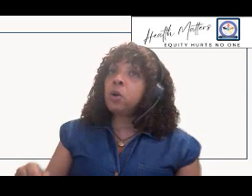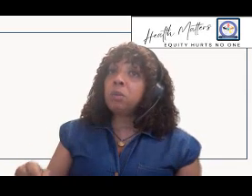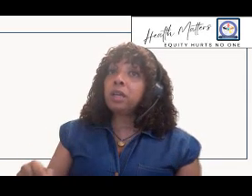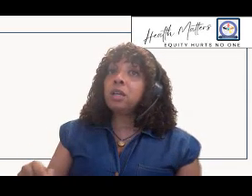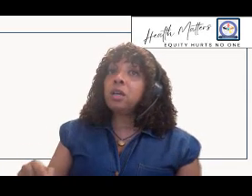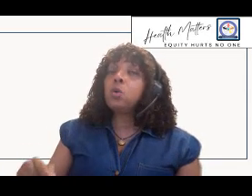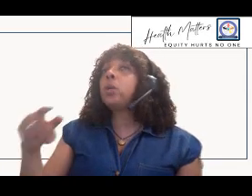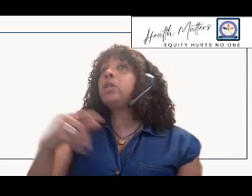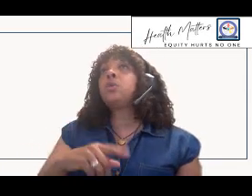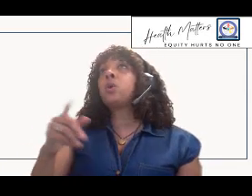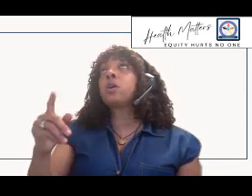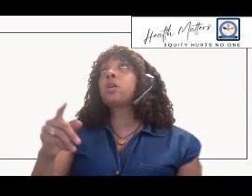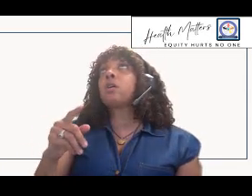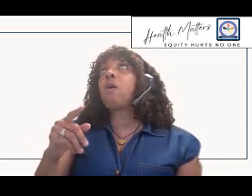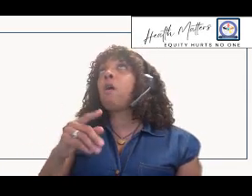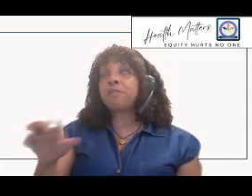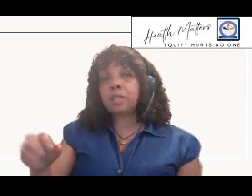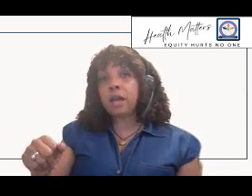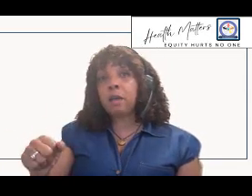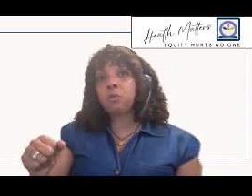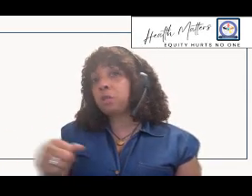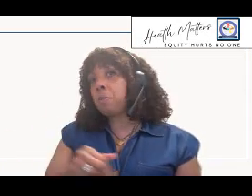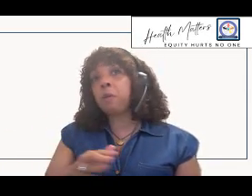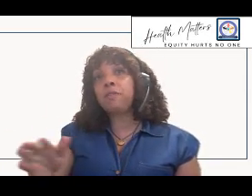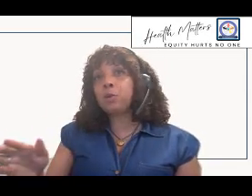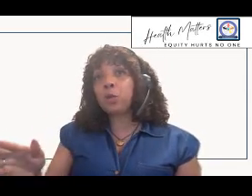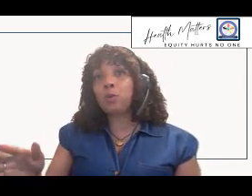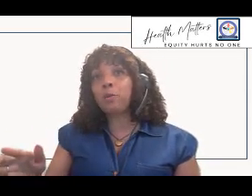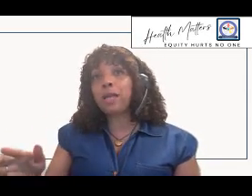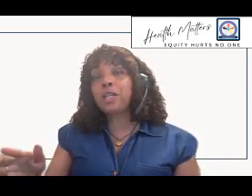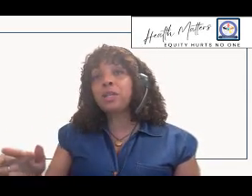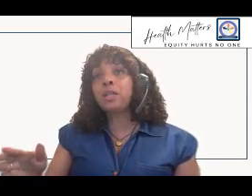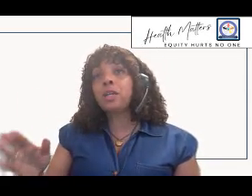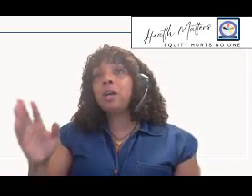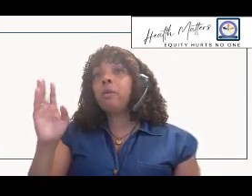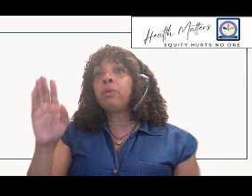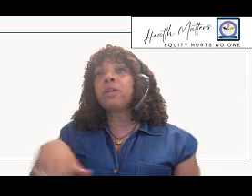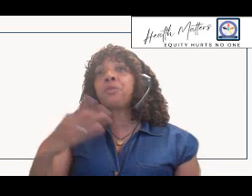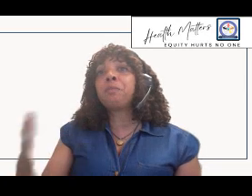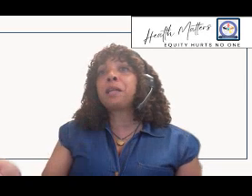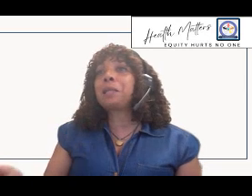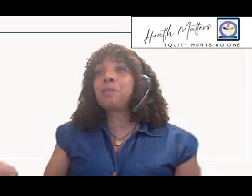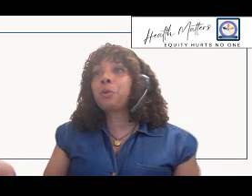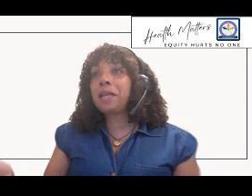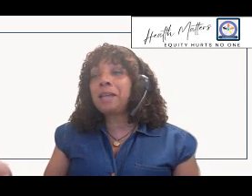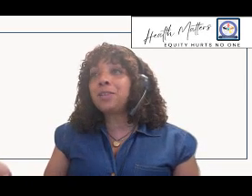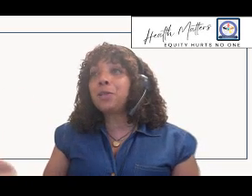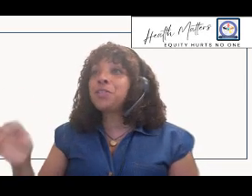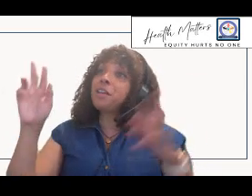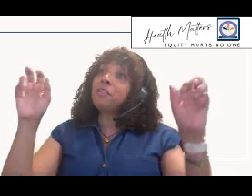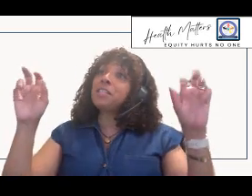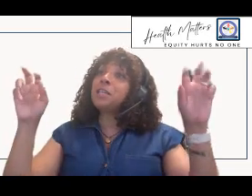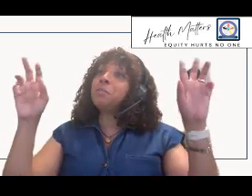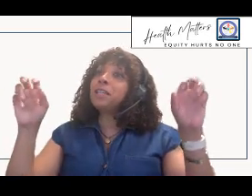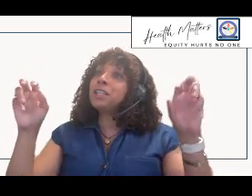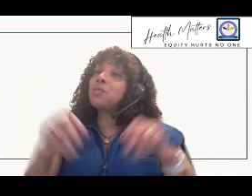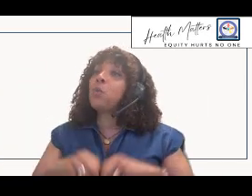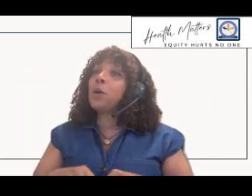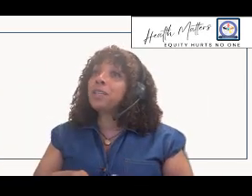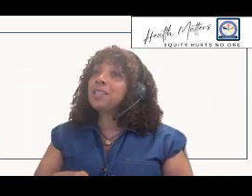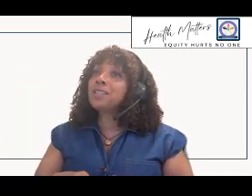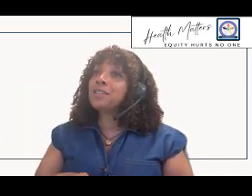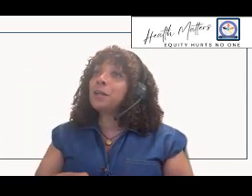name NOMHE, we do work oftentimes with the Department of Outdoor Recreation. We were instrumental in them creating their 17